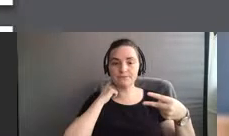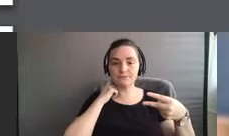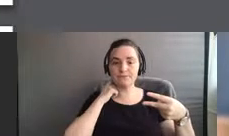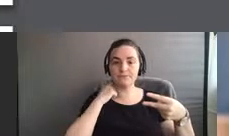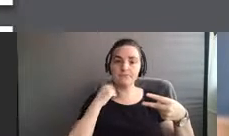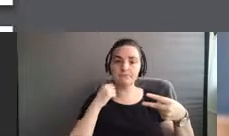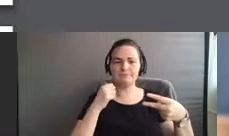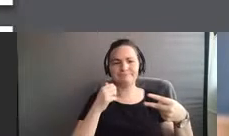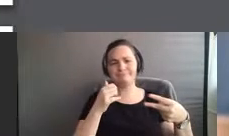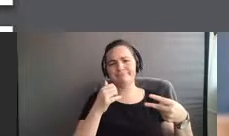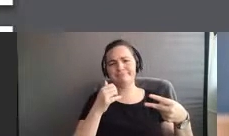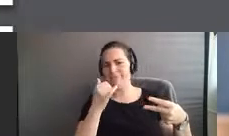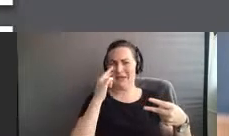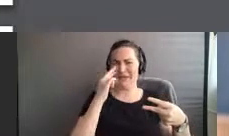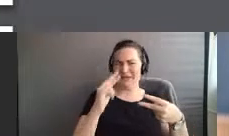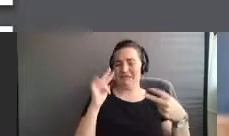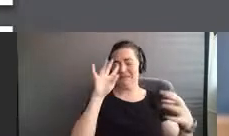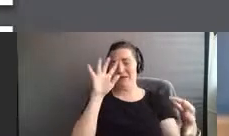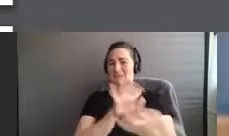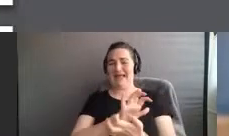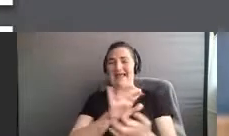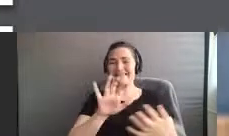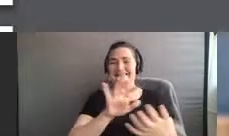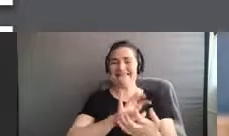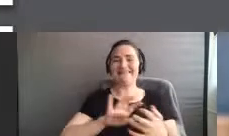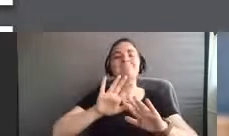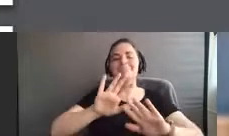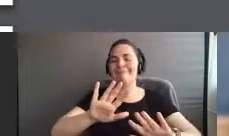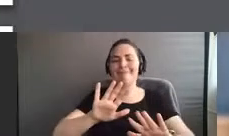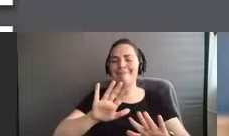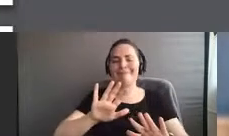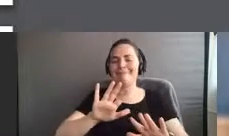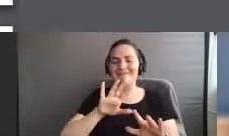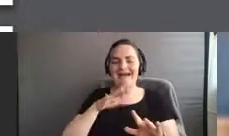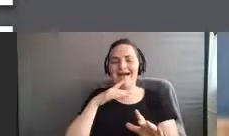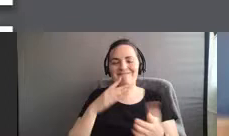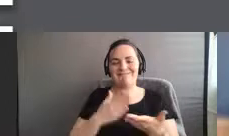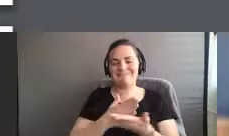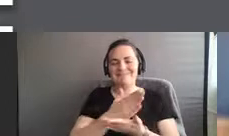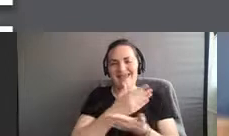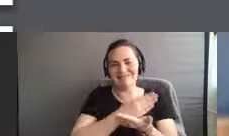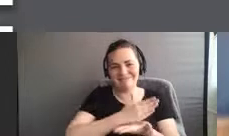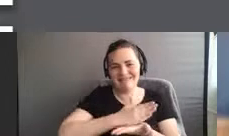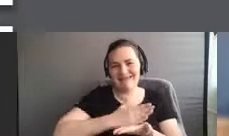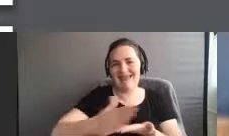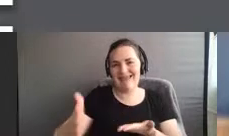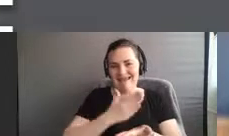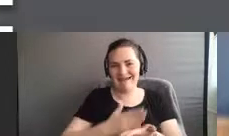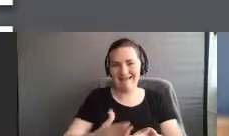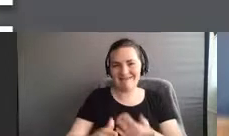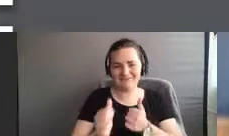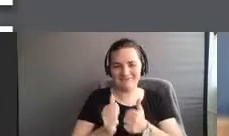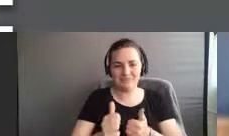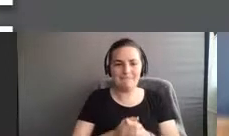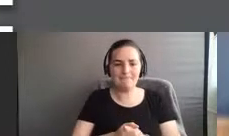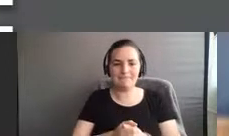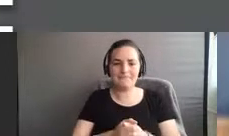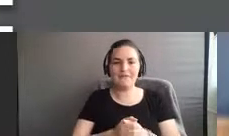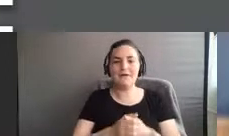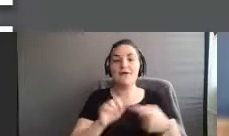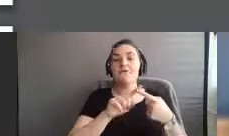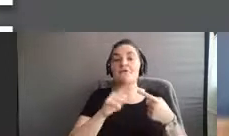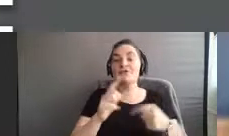might look more complicated than it's meant to be, but I'm going to talk through it now to be really clear. First thing, I guess, to say is 4th